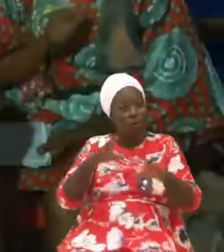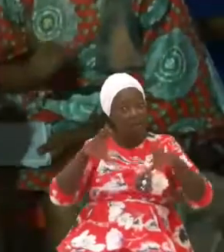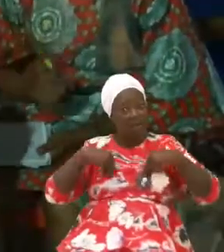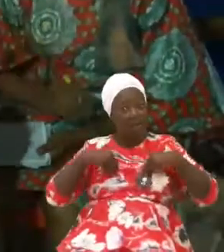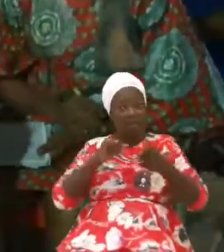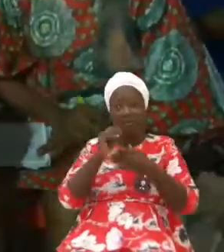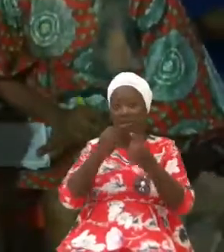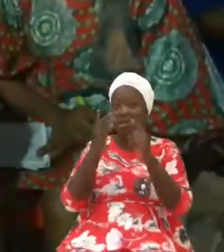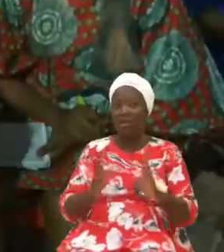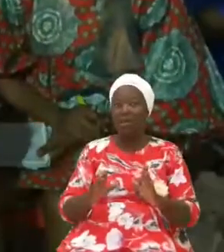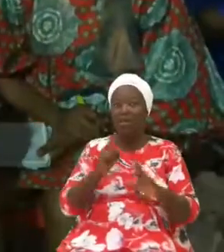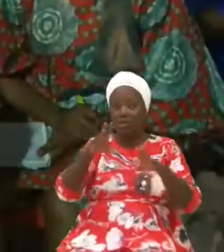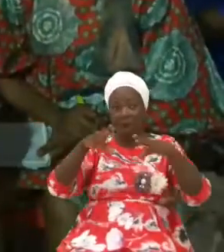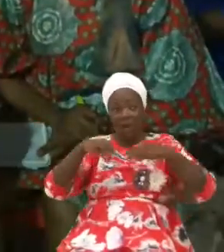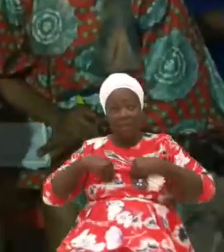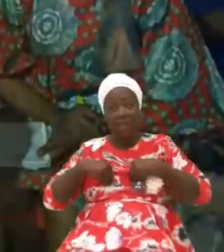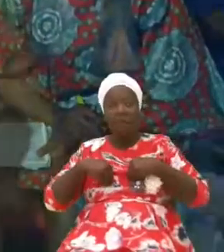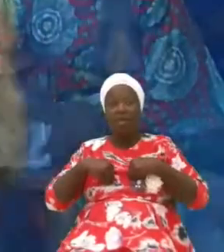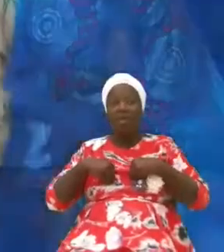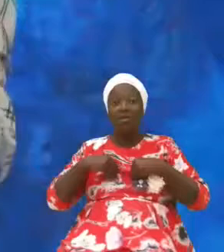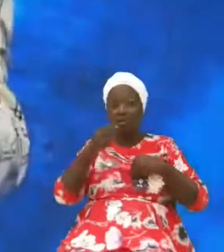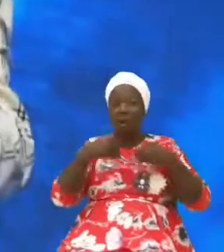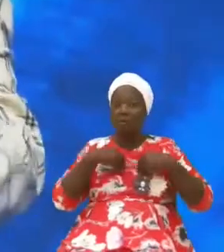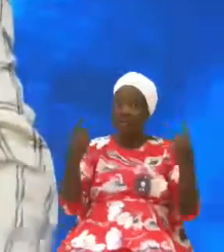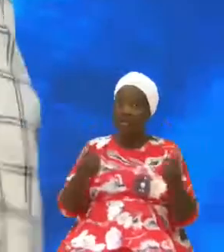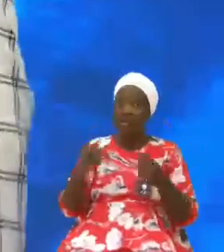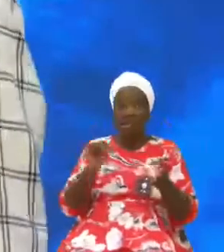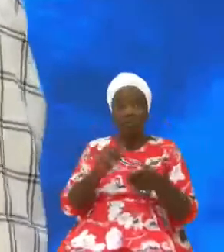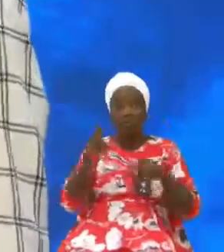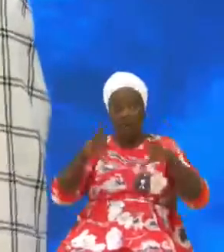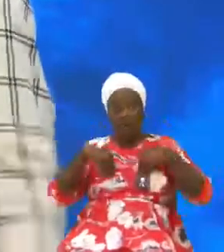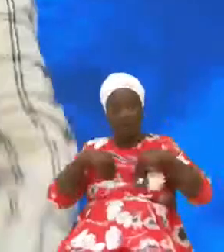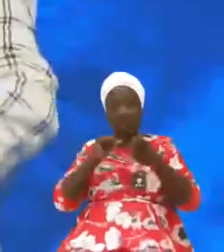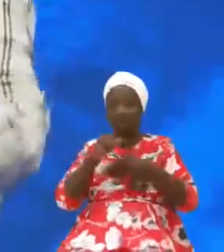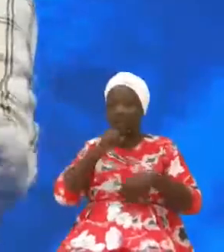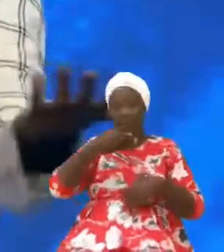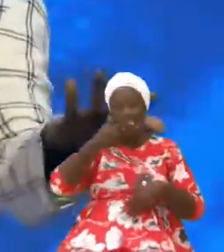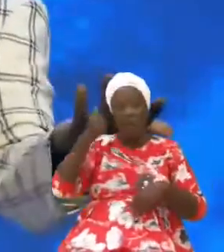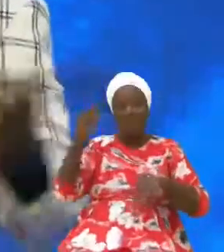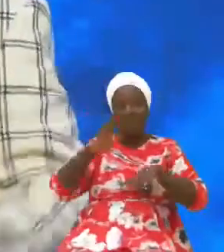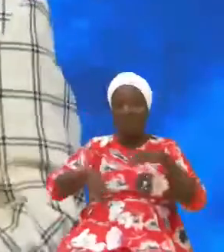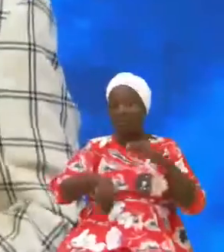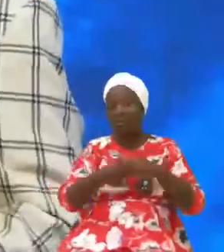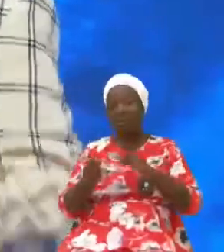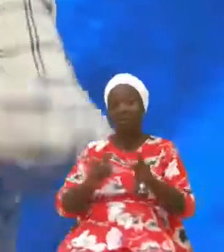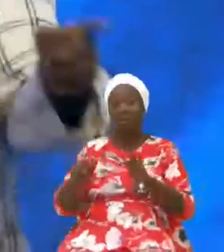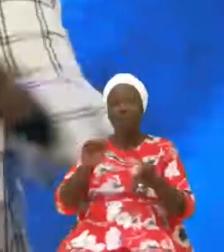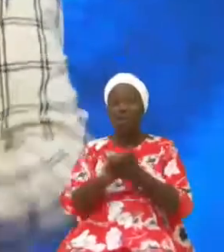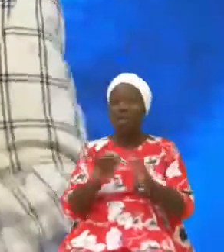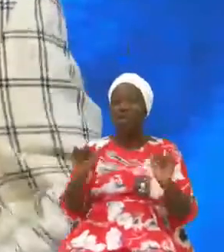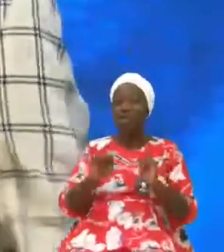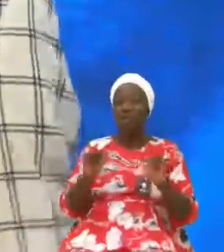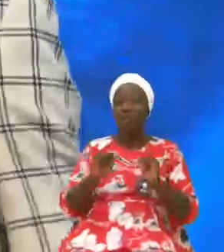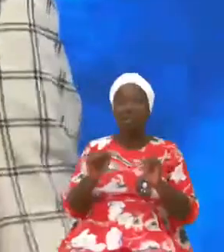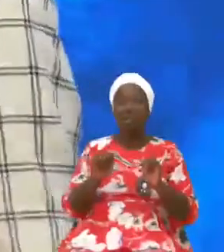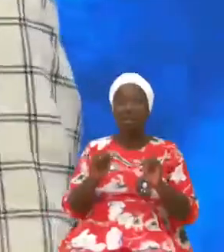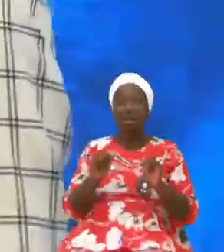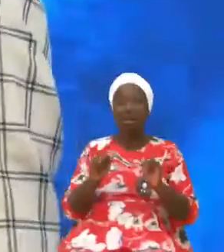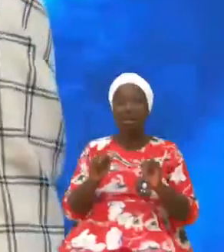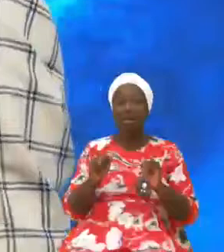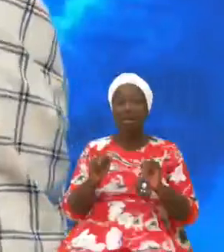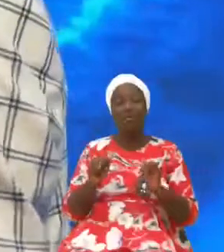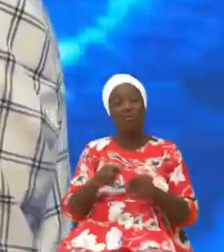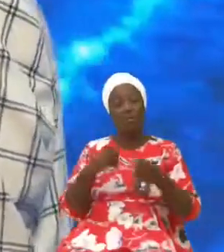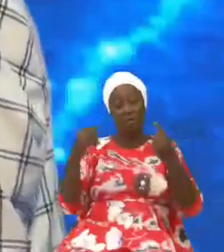you accept, you are a sinner. You accept, you have sinned. You accept, you are not better than other